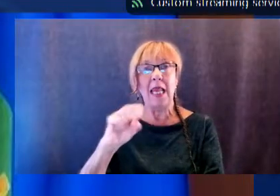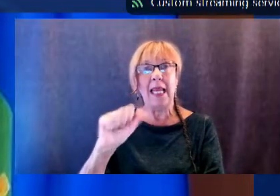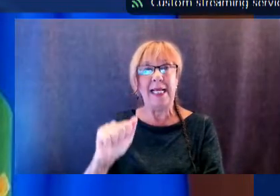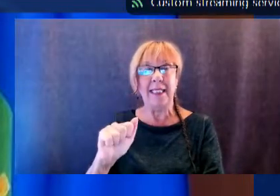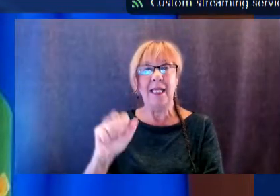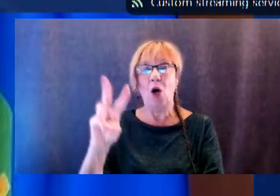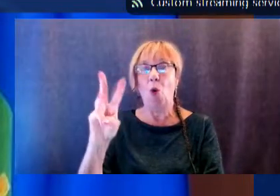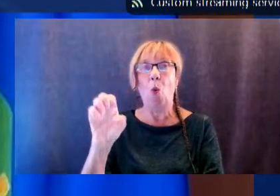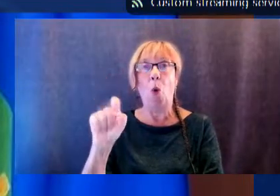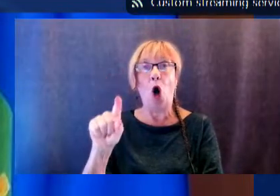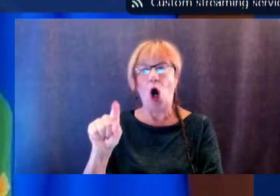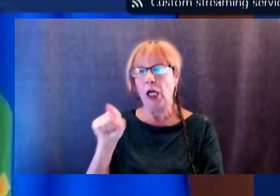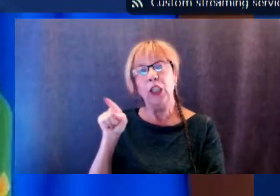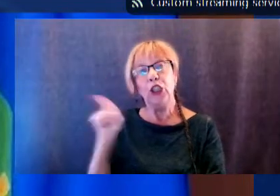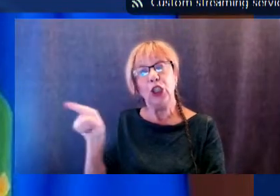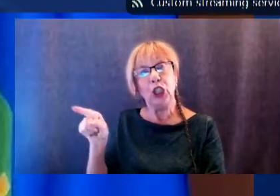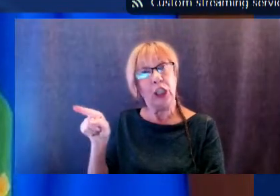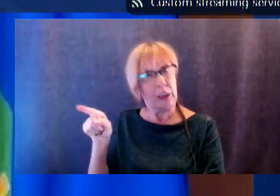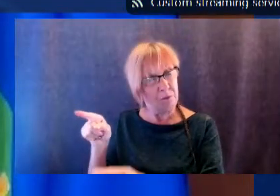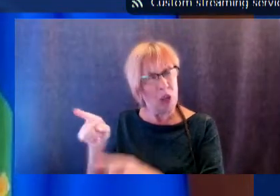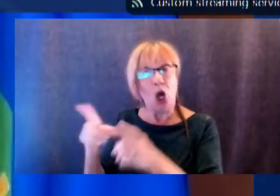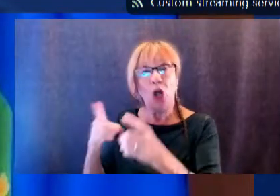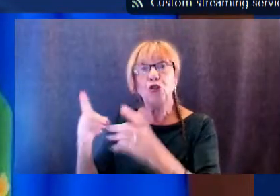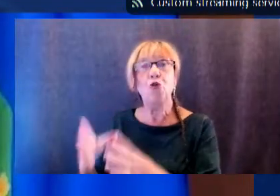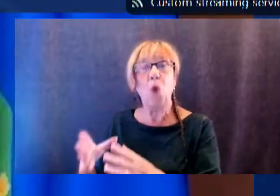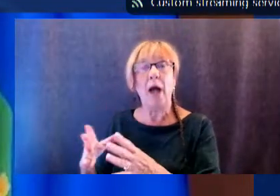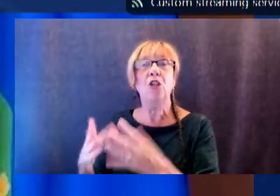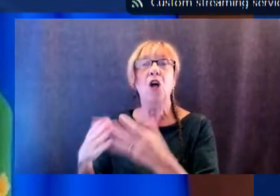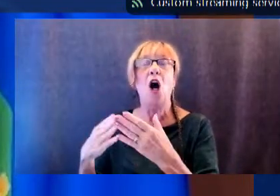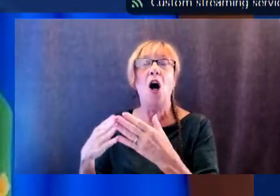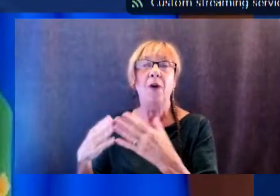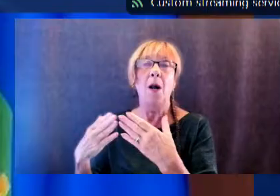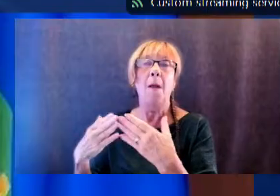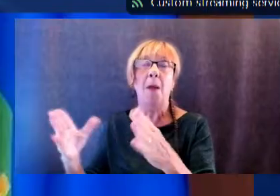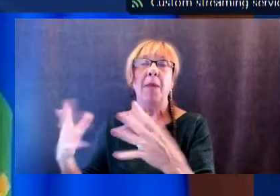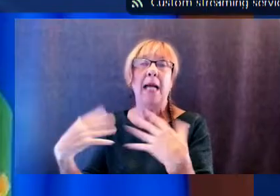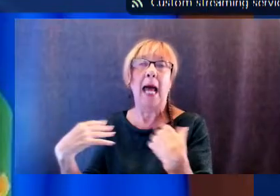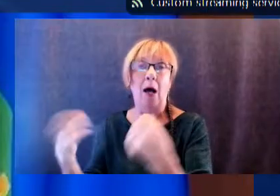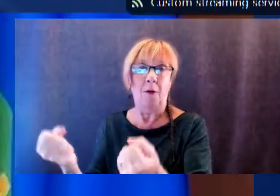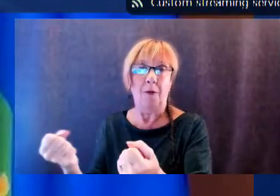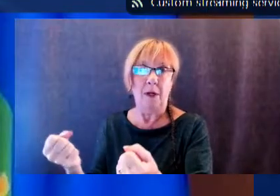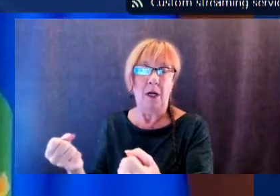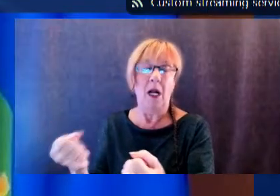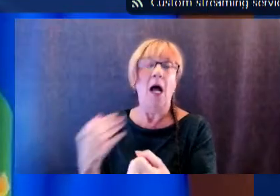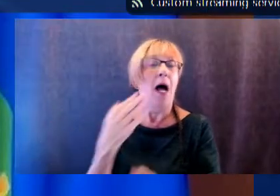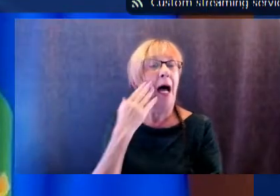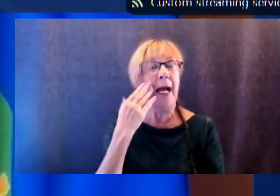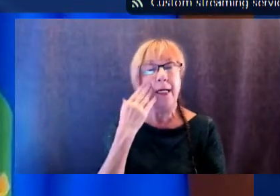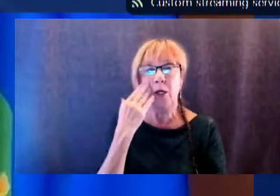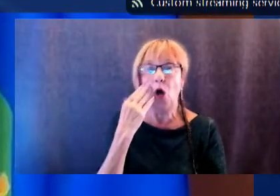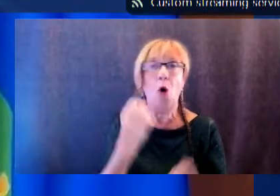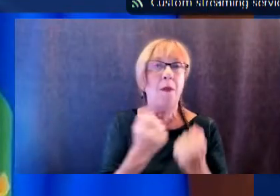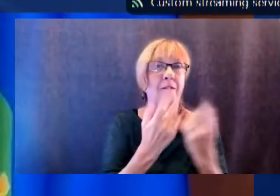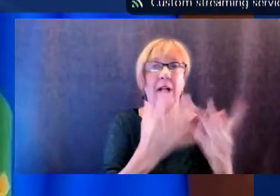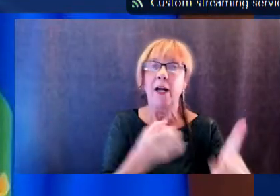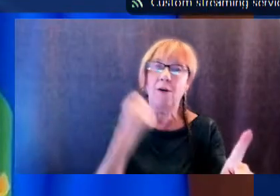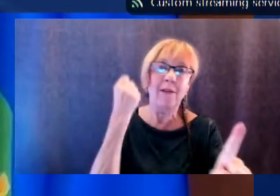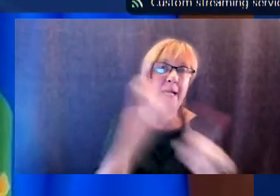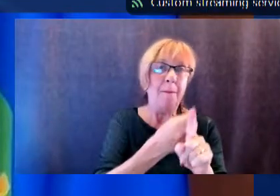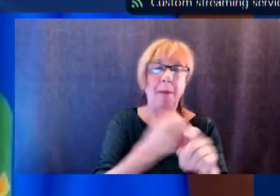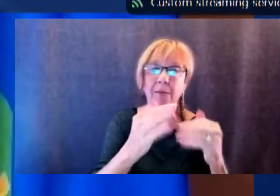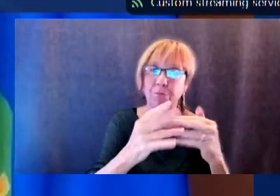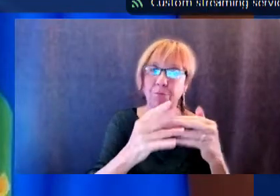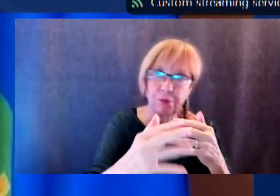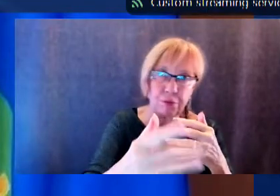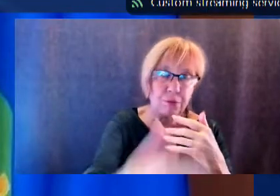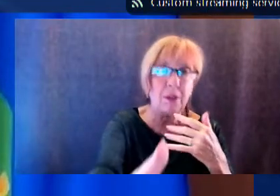Health. I know the impacts of the Eaton fire continue to have ripple effects that impact residents' well-being.